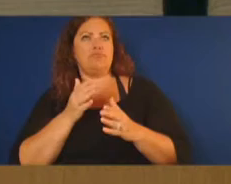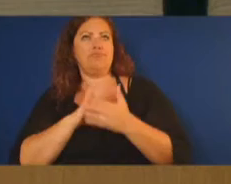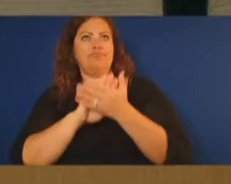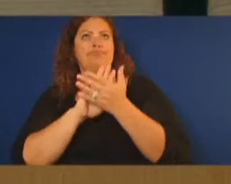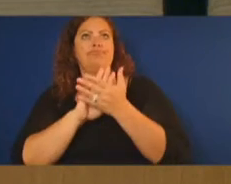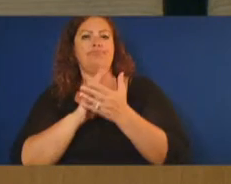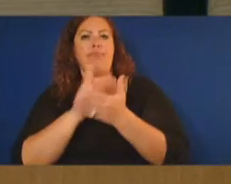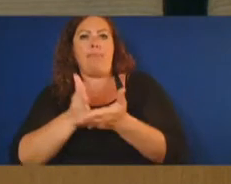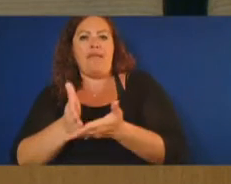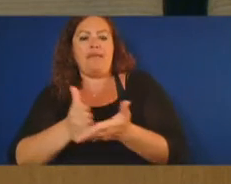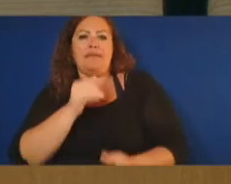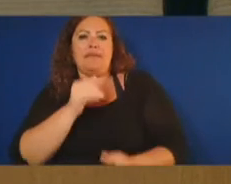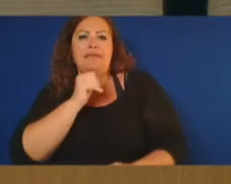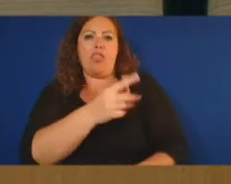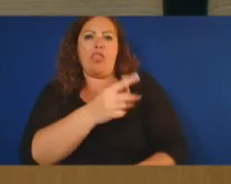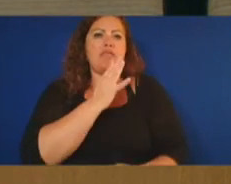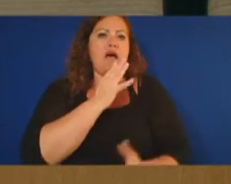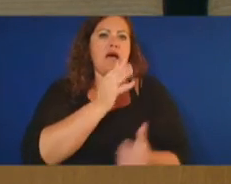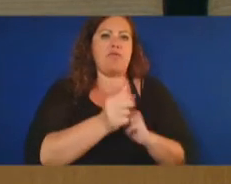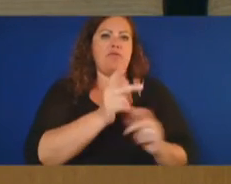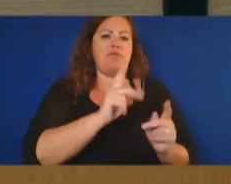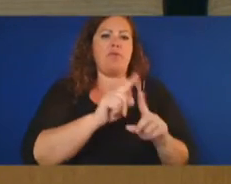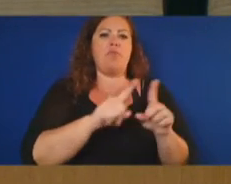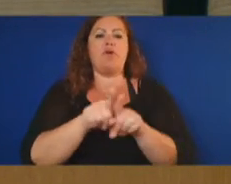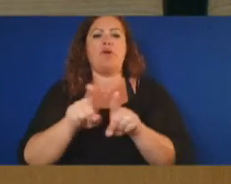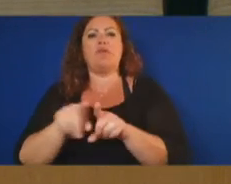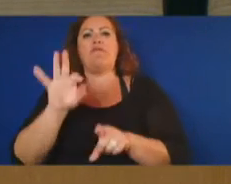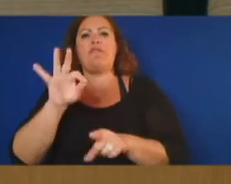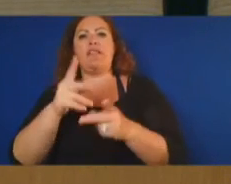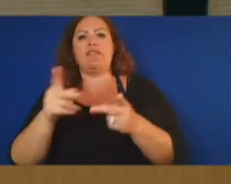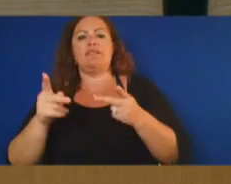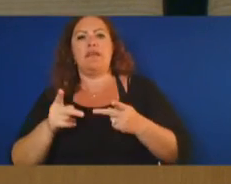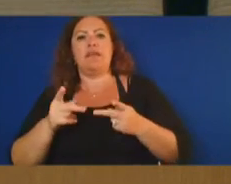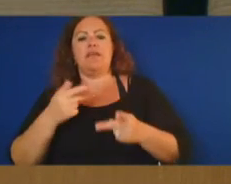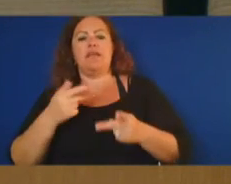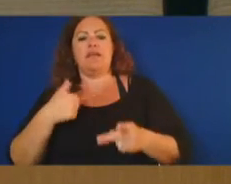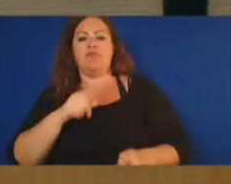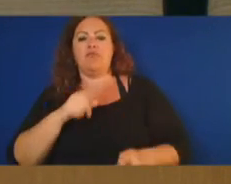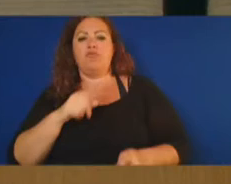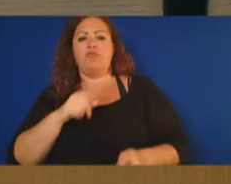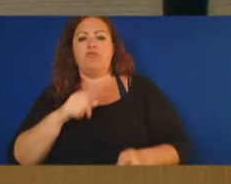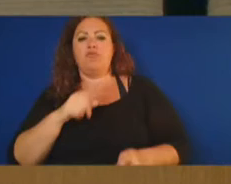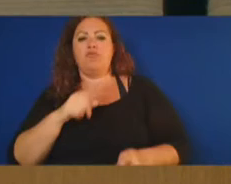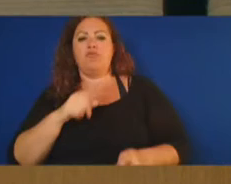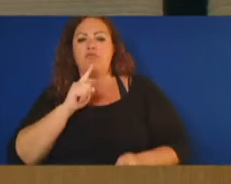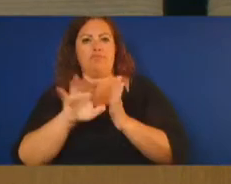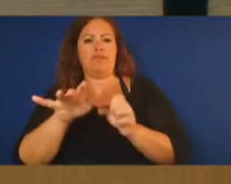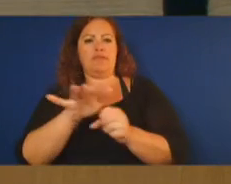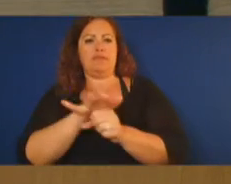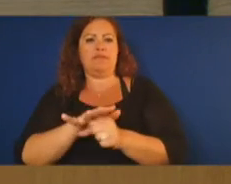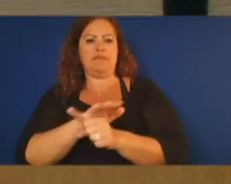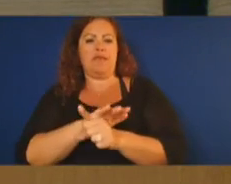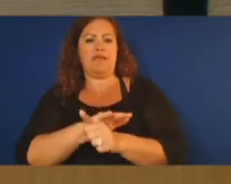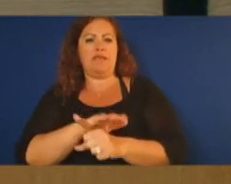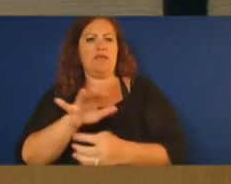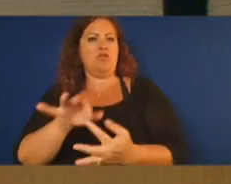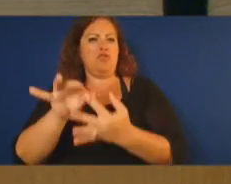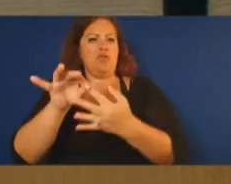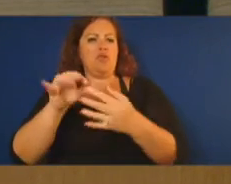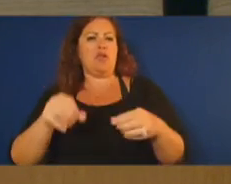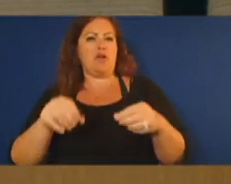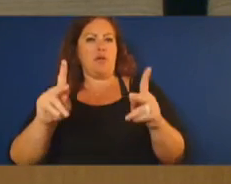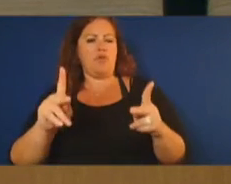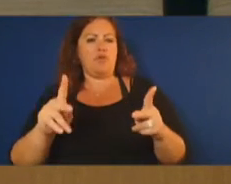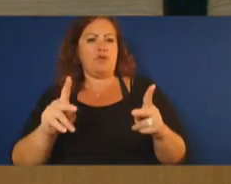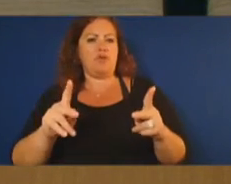talking to people but actually find a site to do that we really identified this site it was just this unique opportunity to